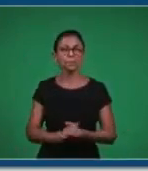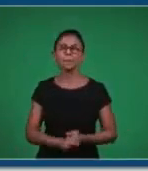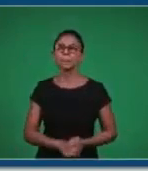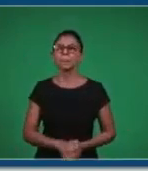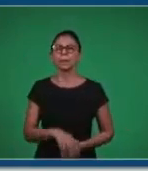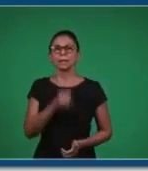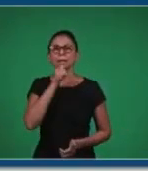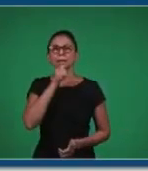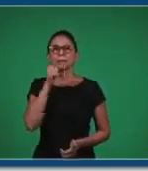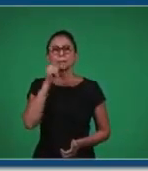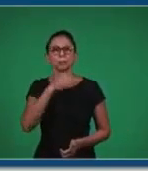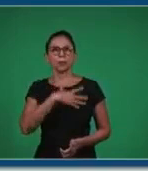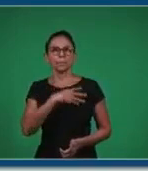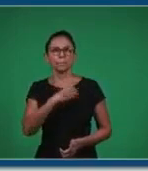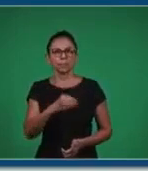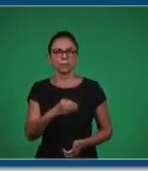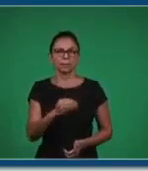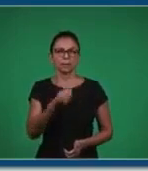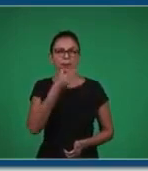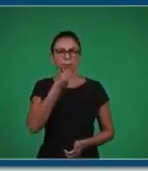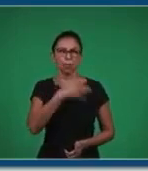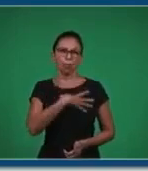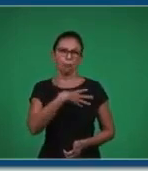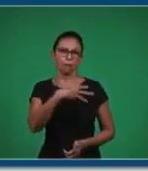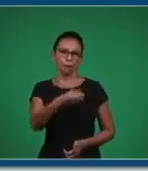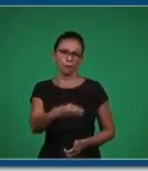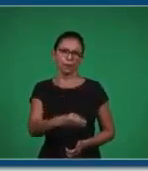When your daughter and son